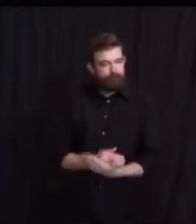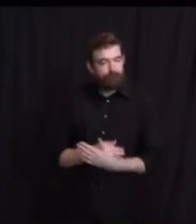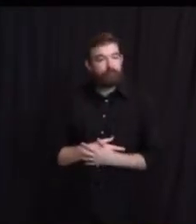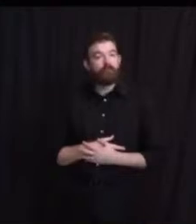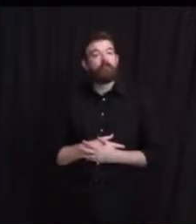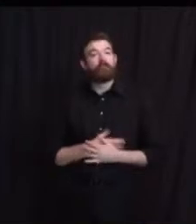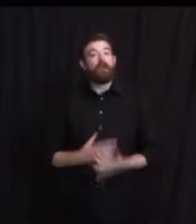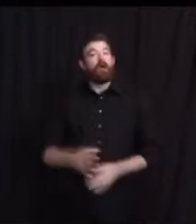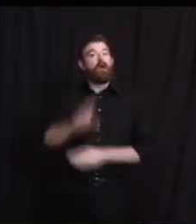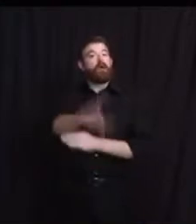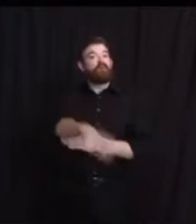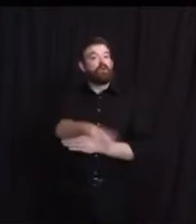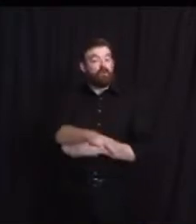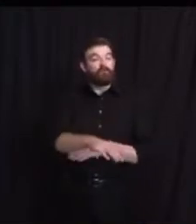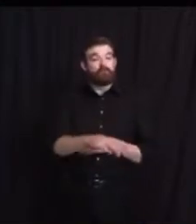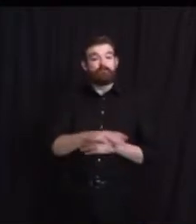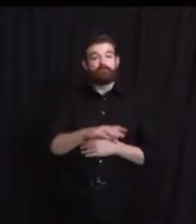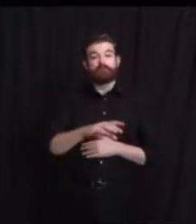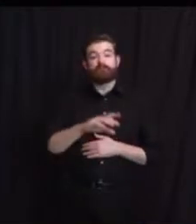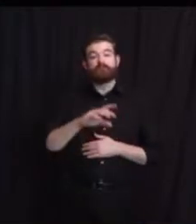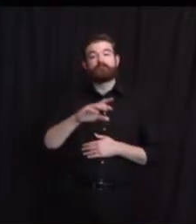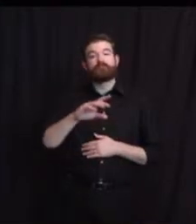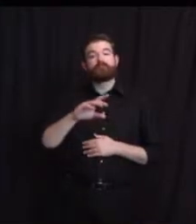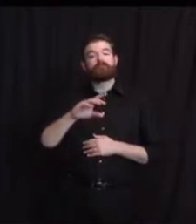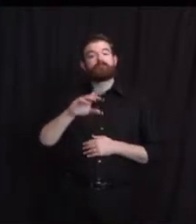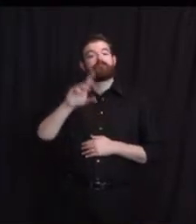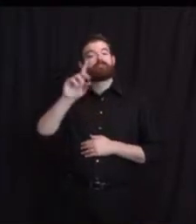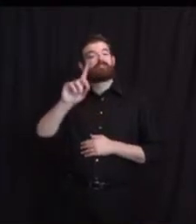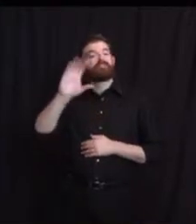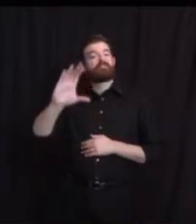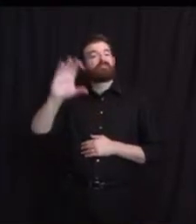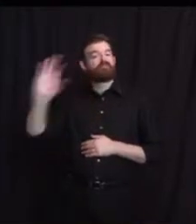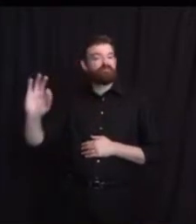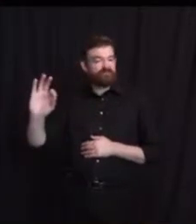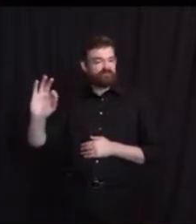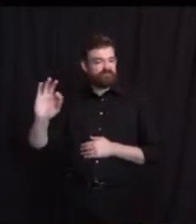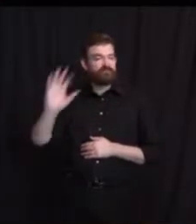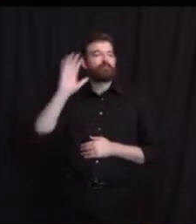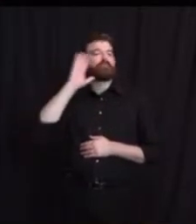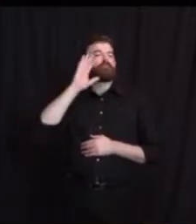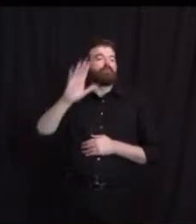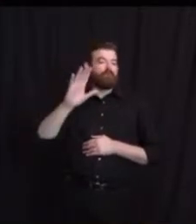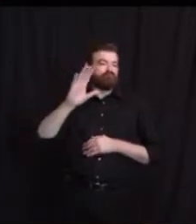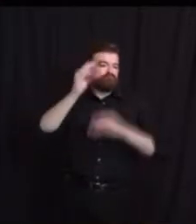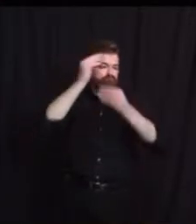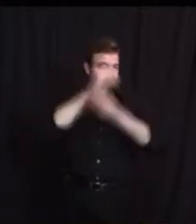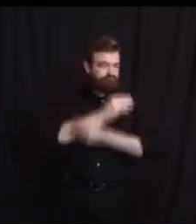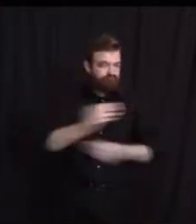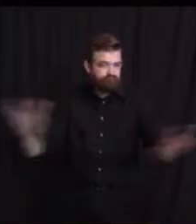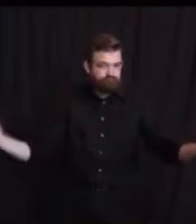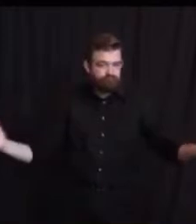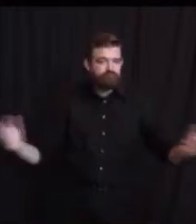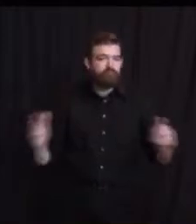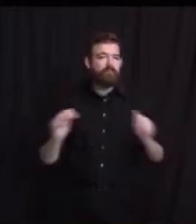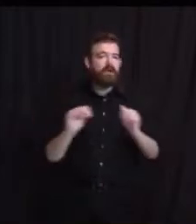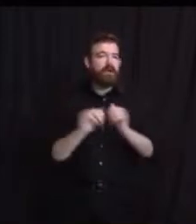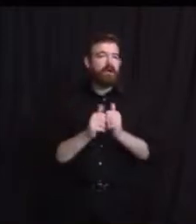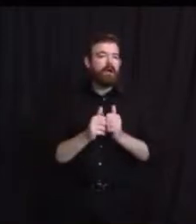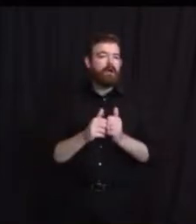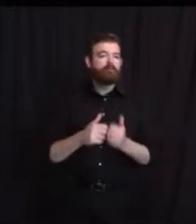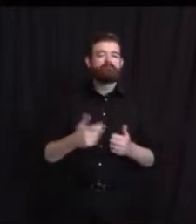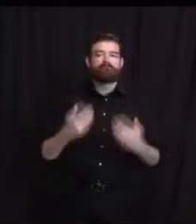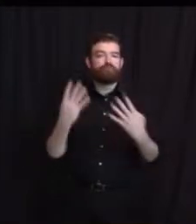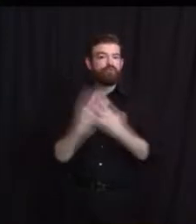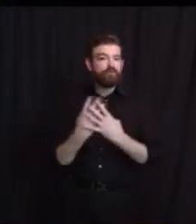care centers, including processes for screening, sanitation, and safe social distancing. Centers will need to let